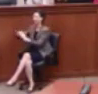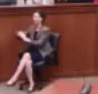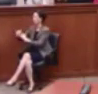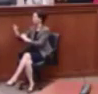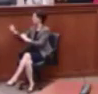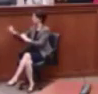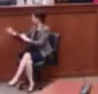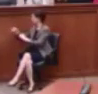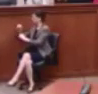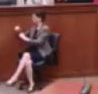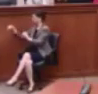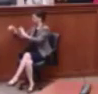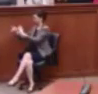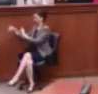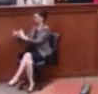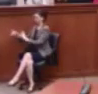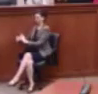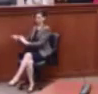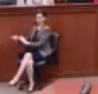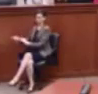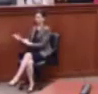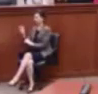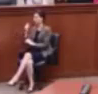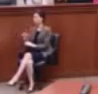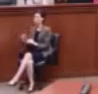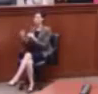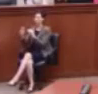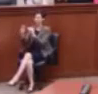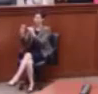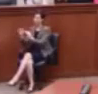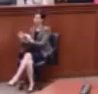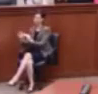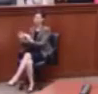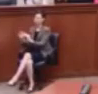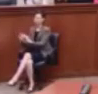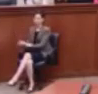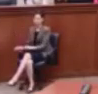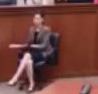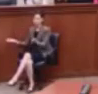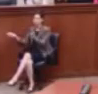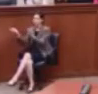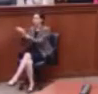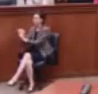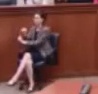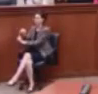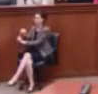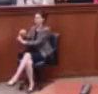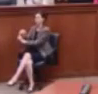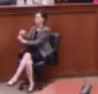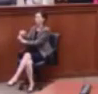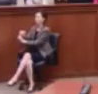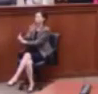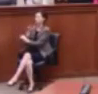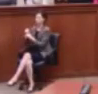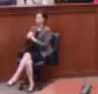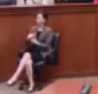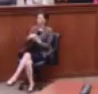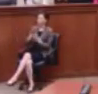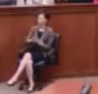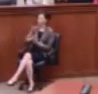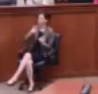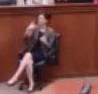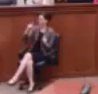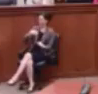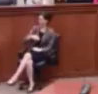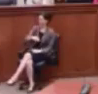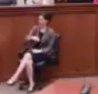teachers? The teacher is the most important single factor for student success. And so